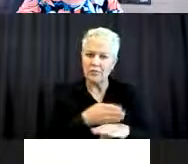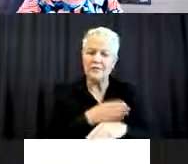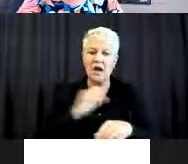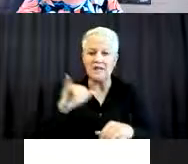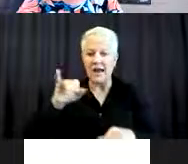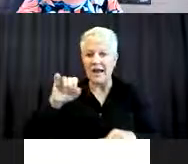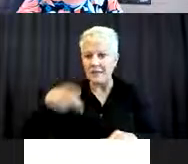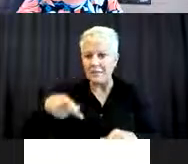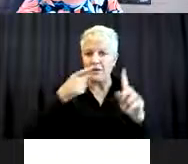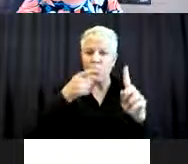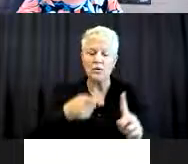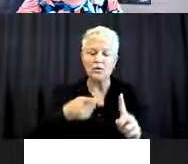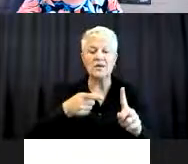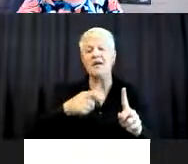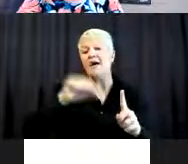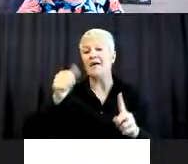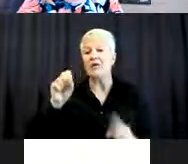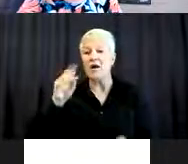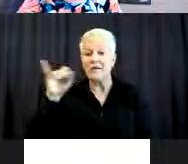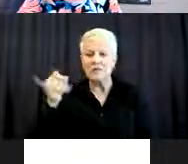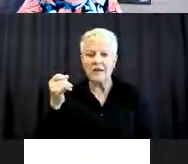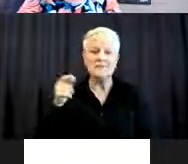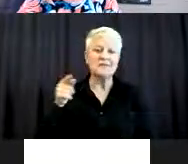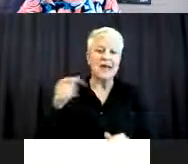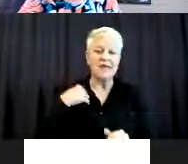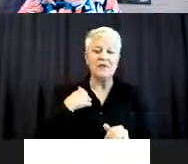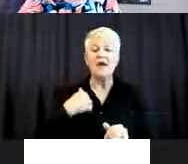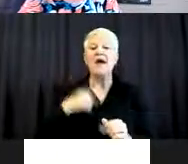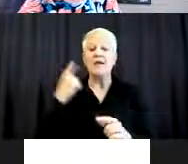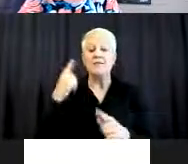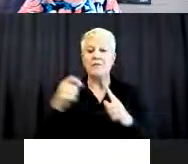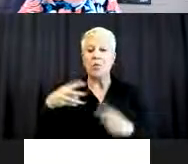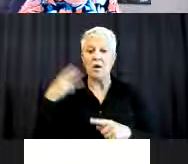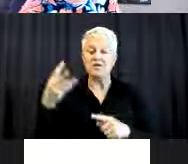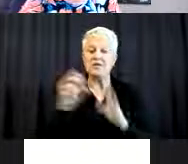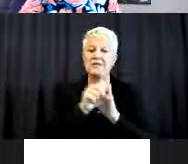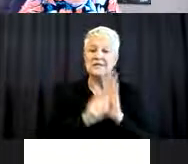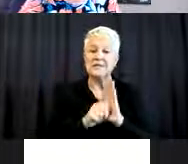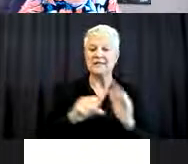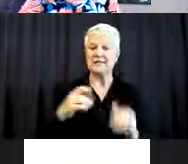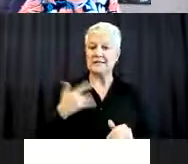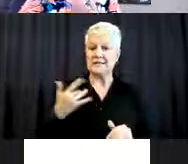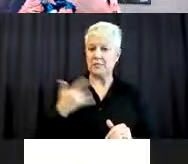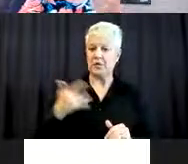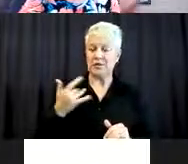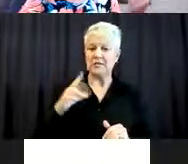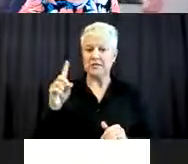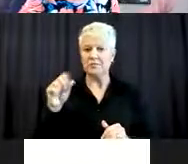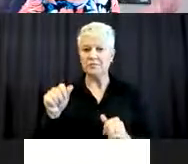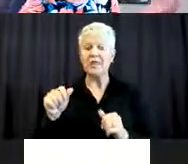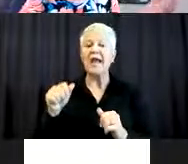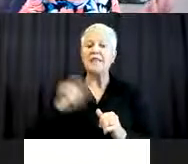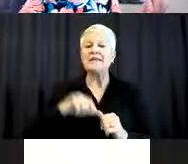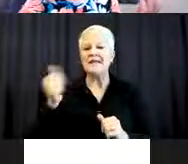goals, objectives, and other skills. They have a form. Then from the Washington State Sensory Disability Services, the other website is one where you